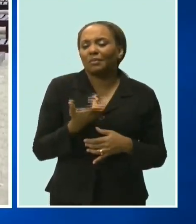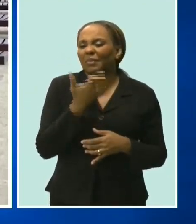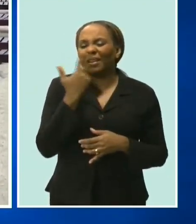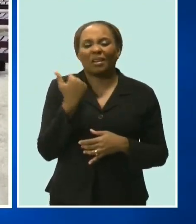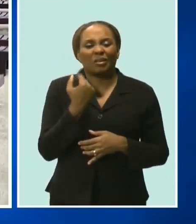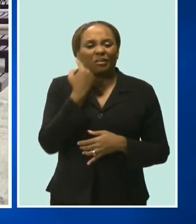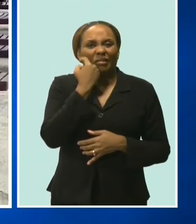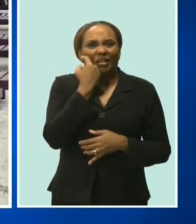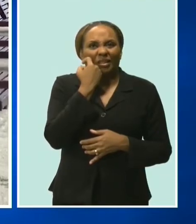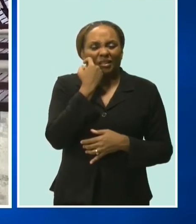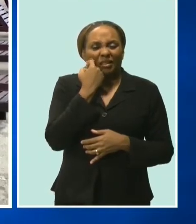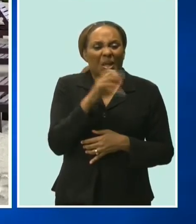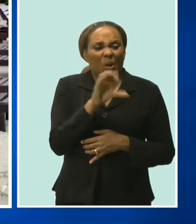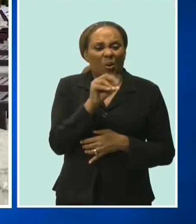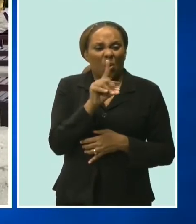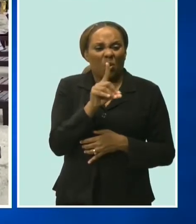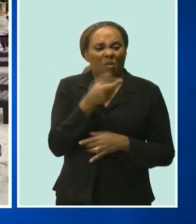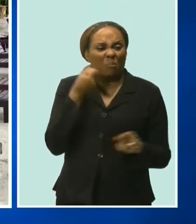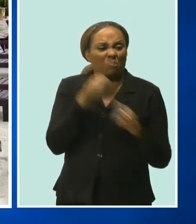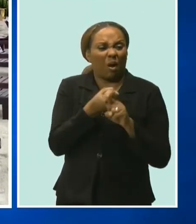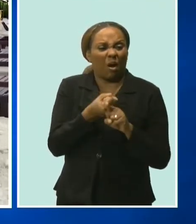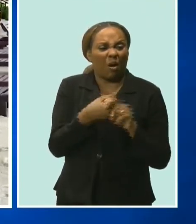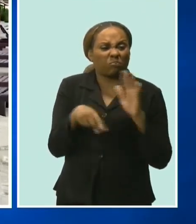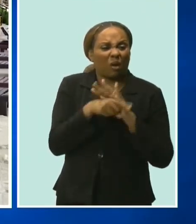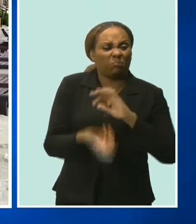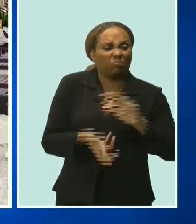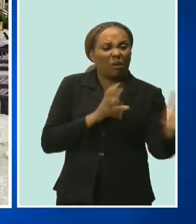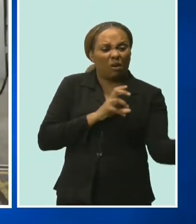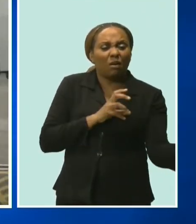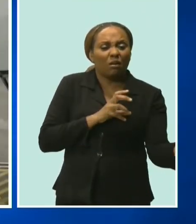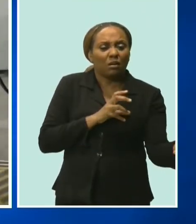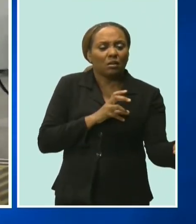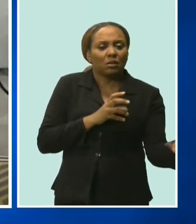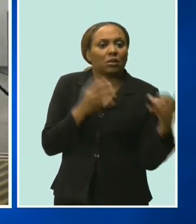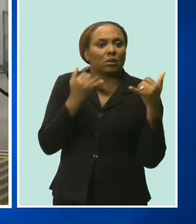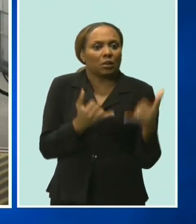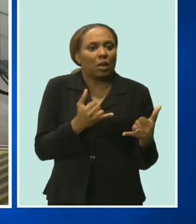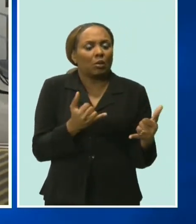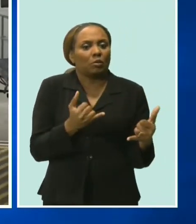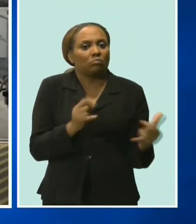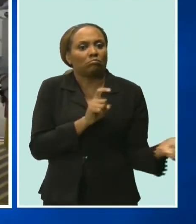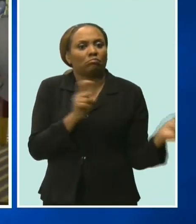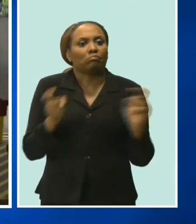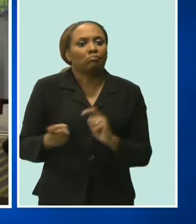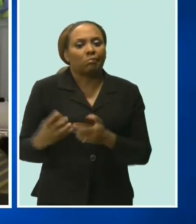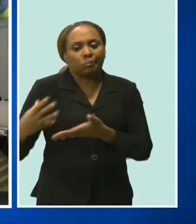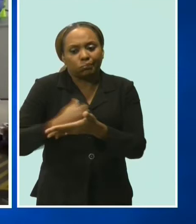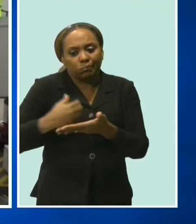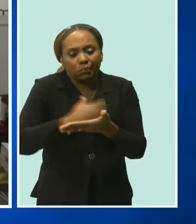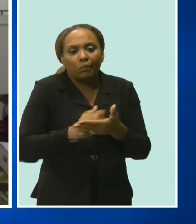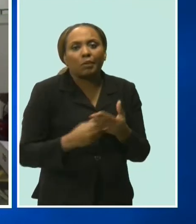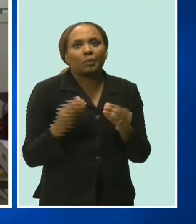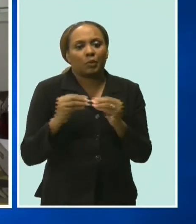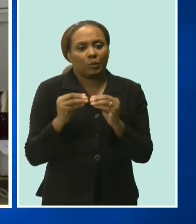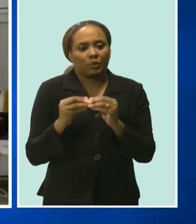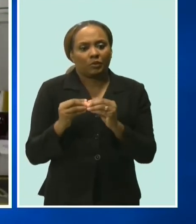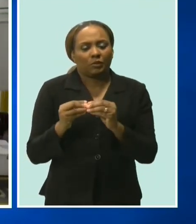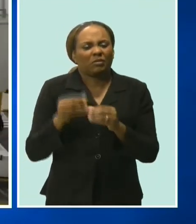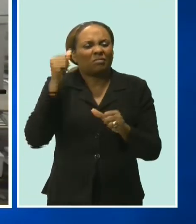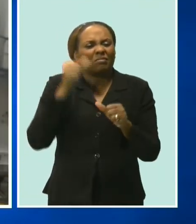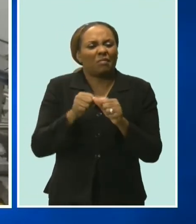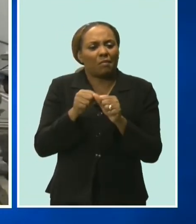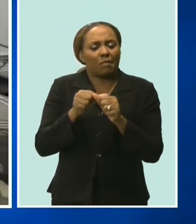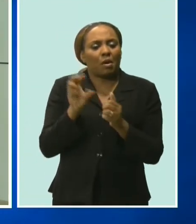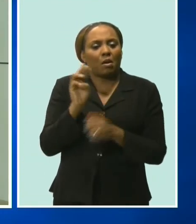in business as a result of the COVID-19 pandemic. Borders were closed to incoming travelers on